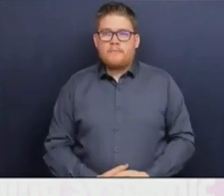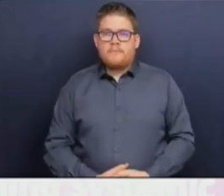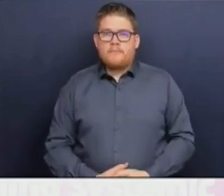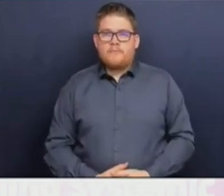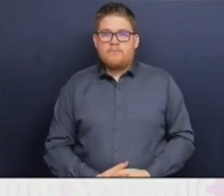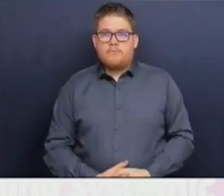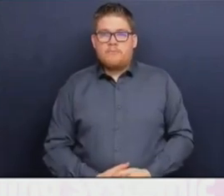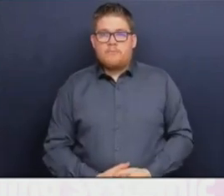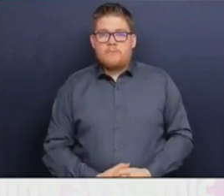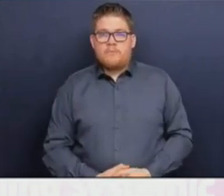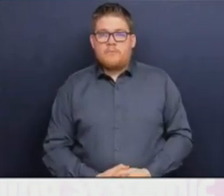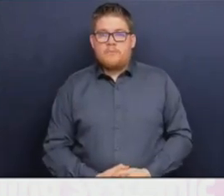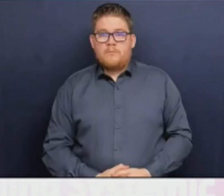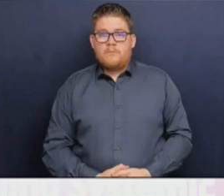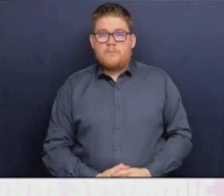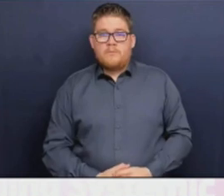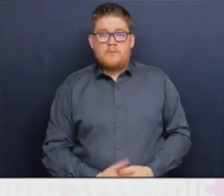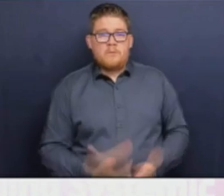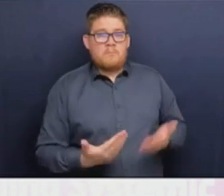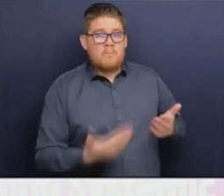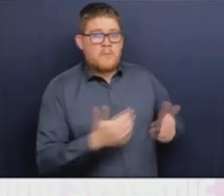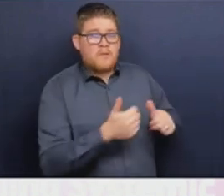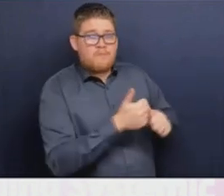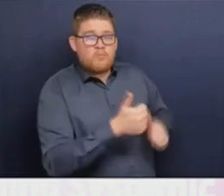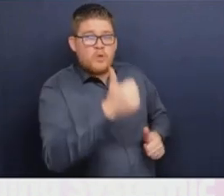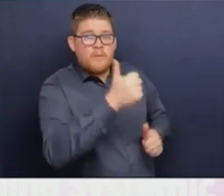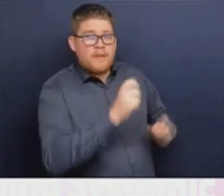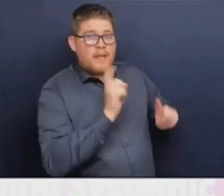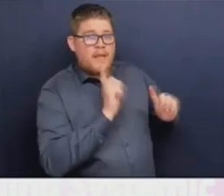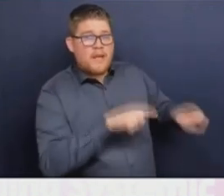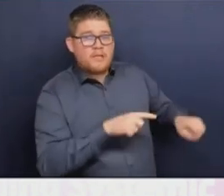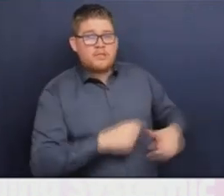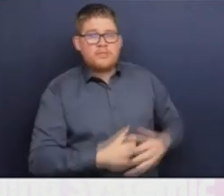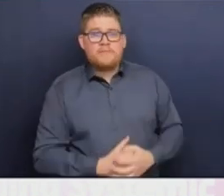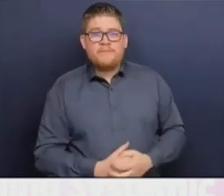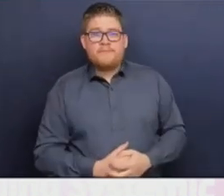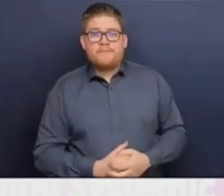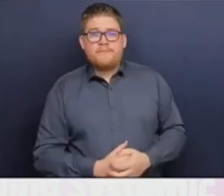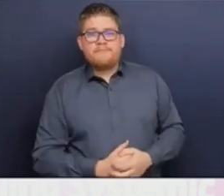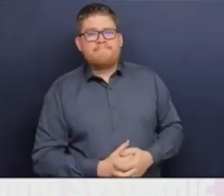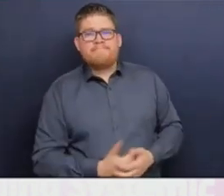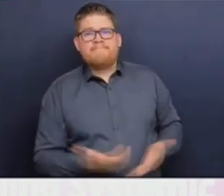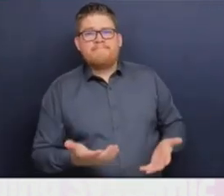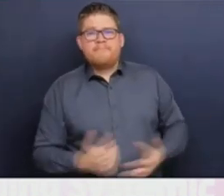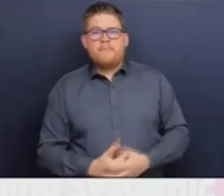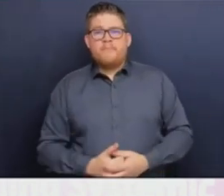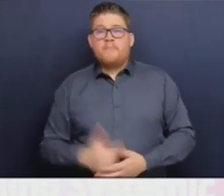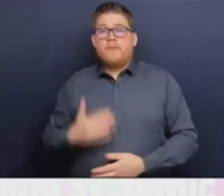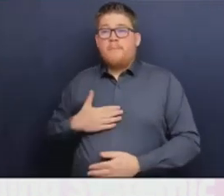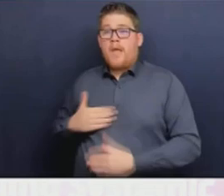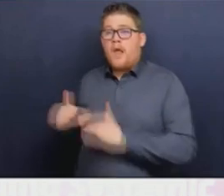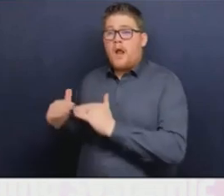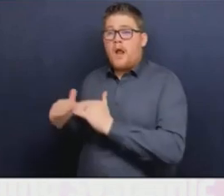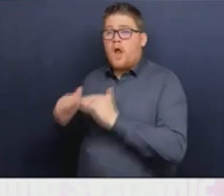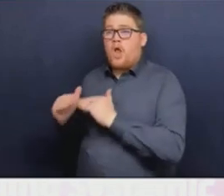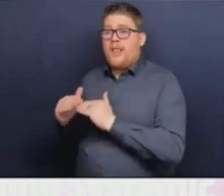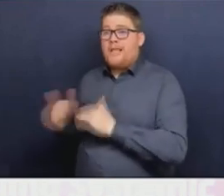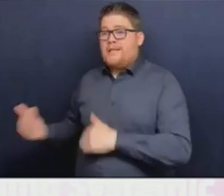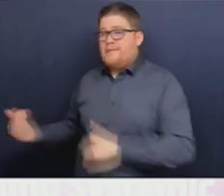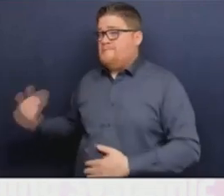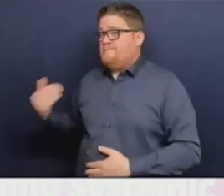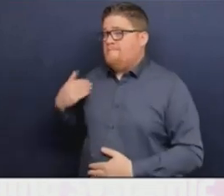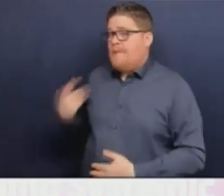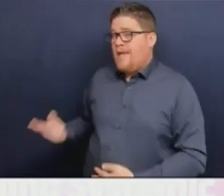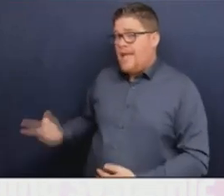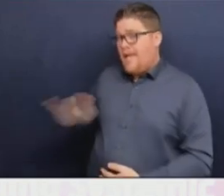And the question was directed towards an Indigenous leader. I don't know if there's somebody available. Maybe Robert Phillips, if he's available. Is Robert still